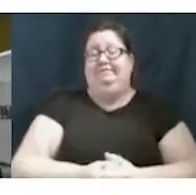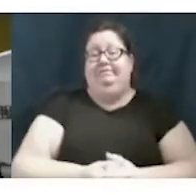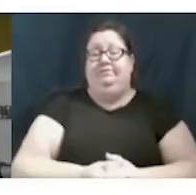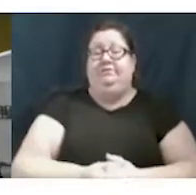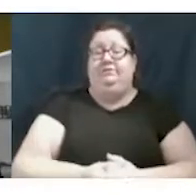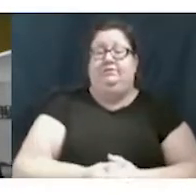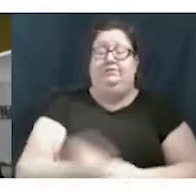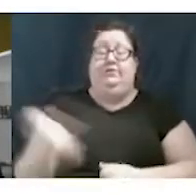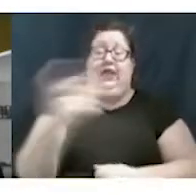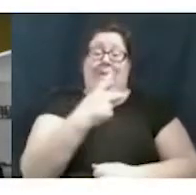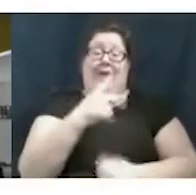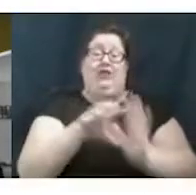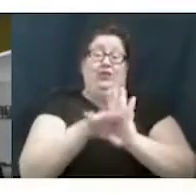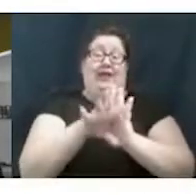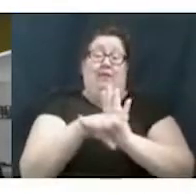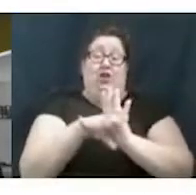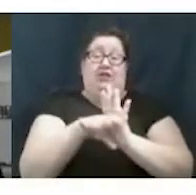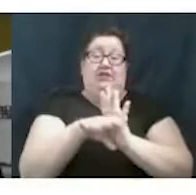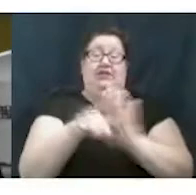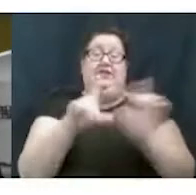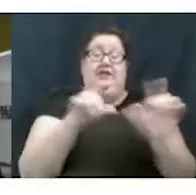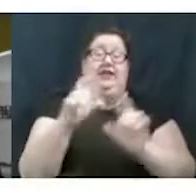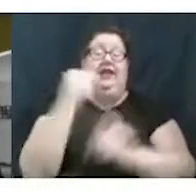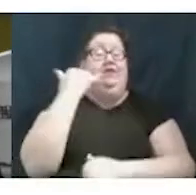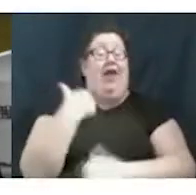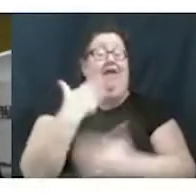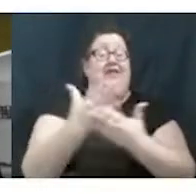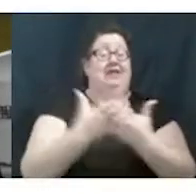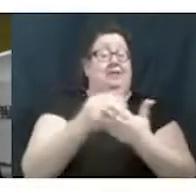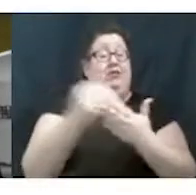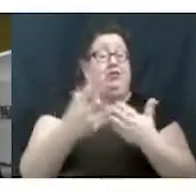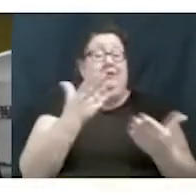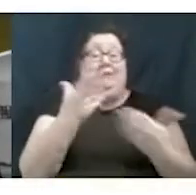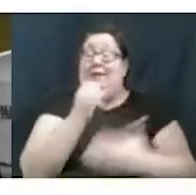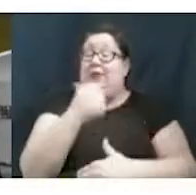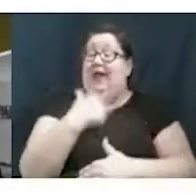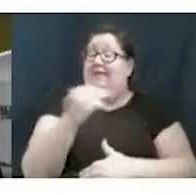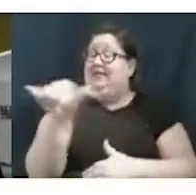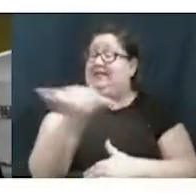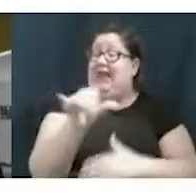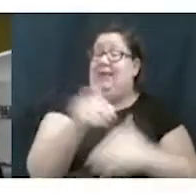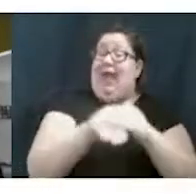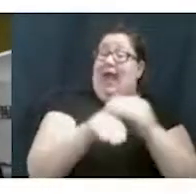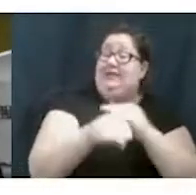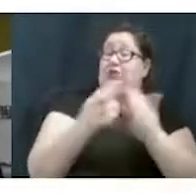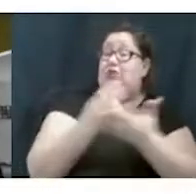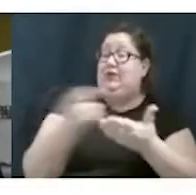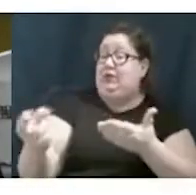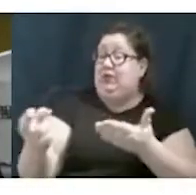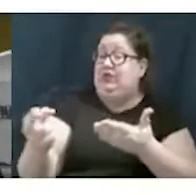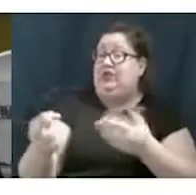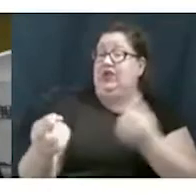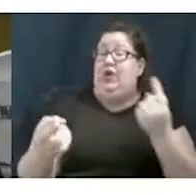Back to the cameras. If you do have some students who maybe don't have the same access to resources, one member, two